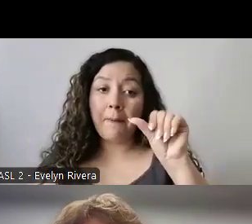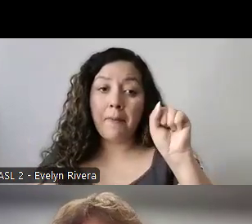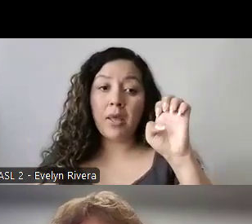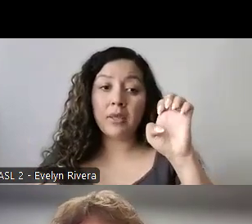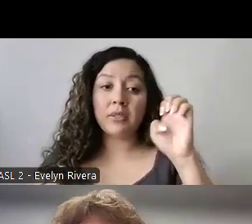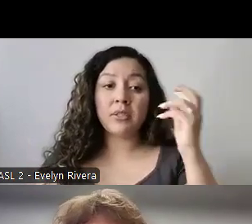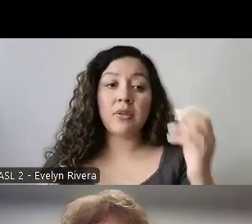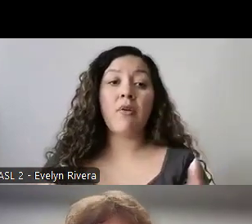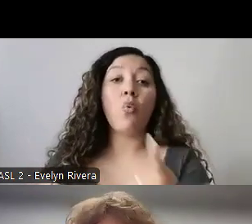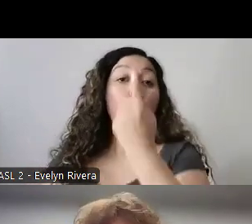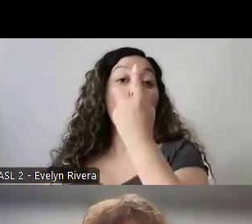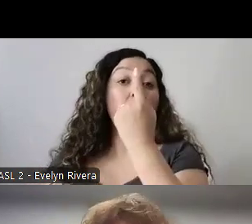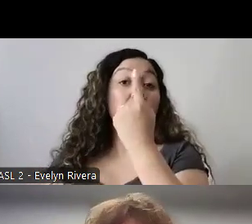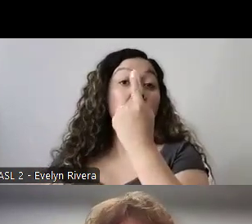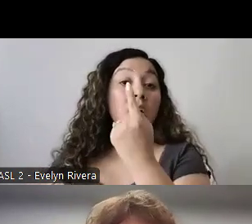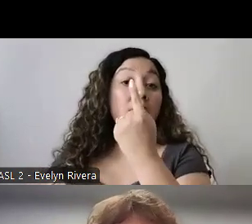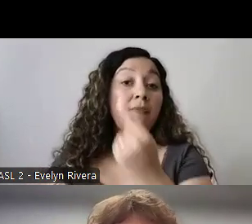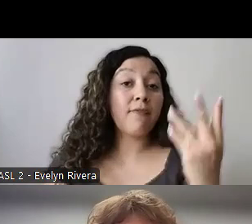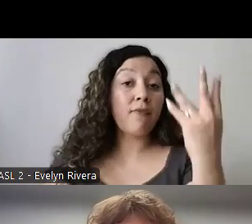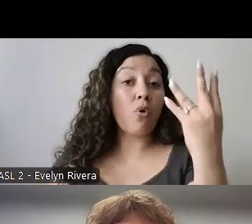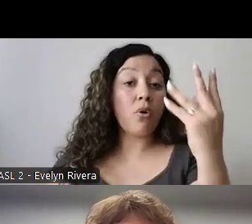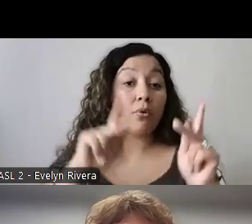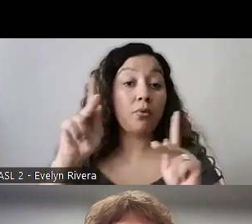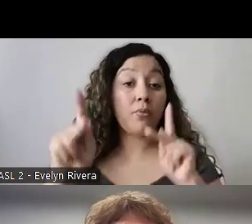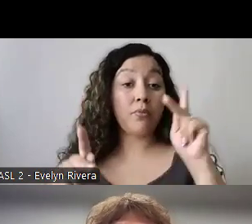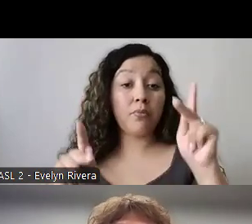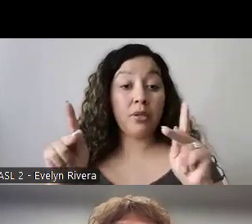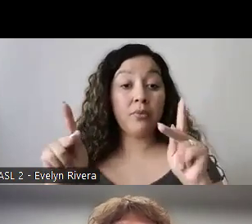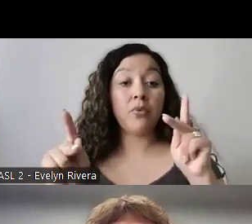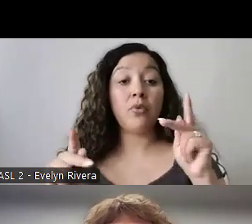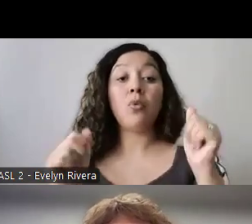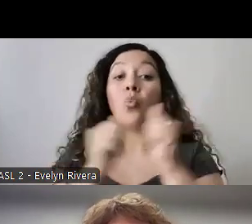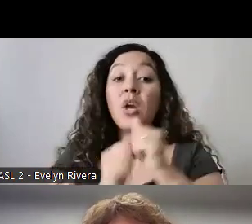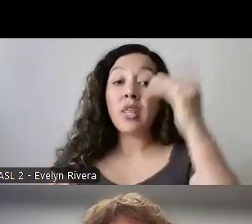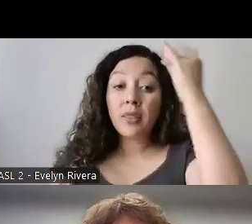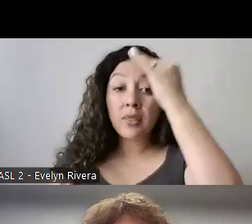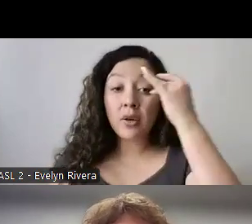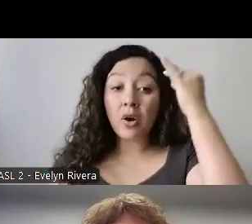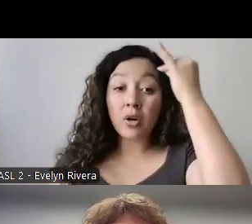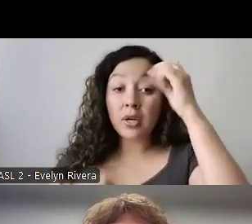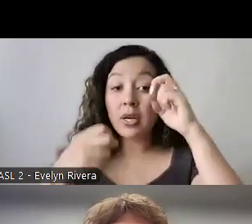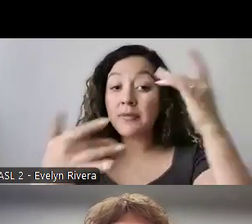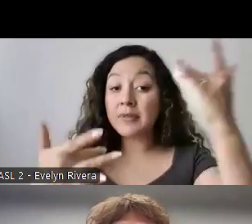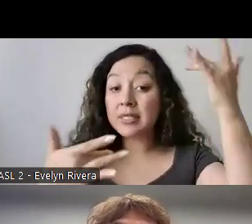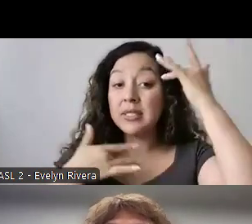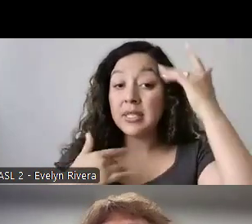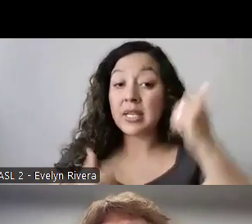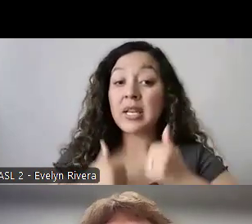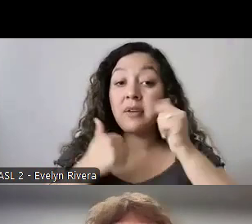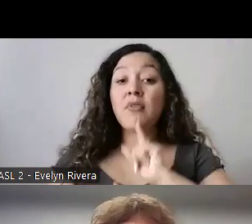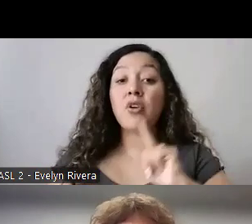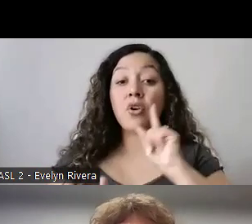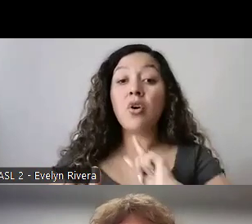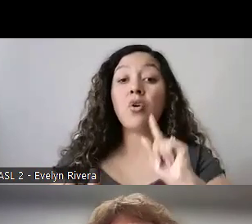live alone in the US, and this trend is very similar in California. And this population is more likely to be